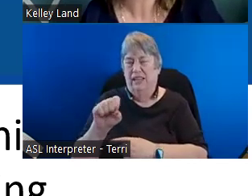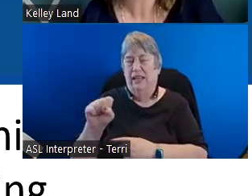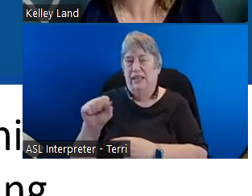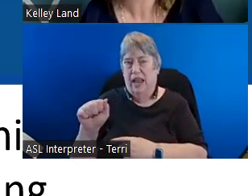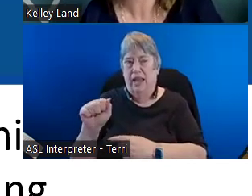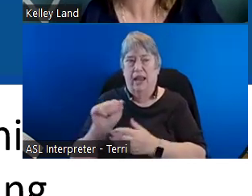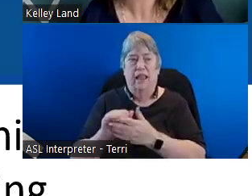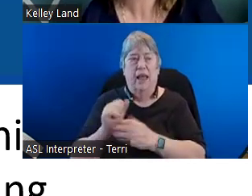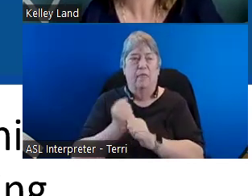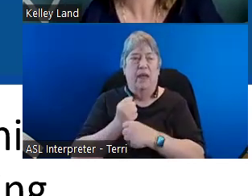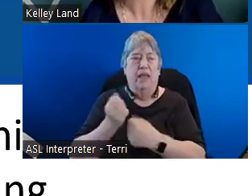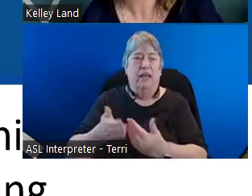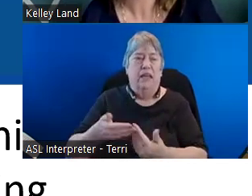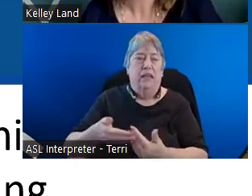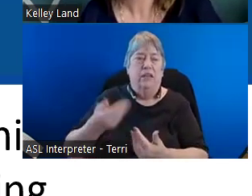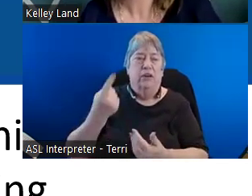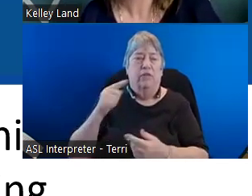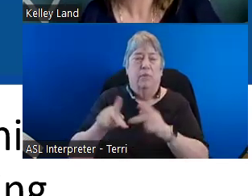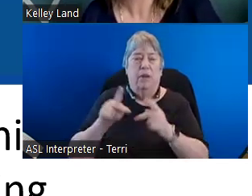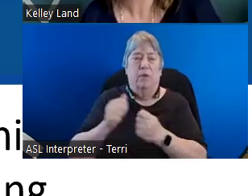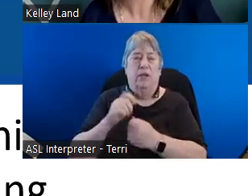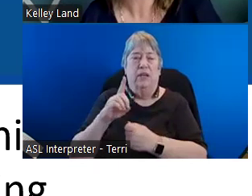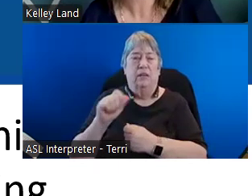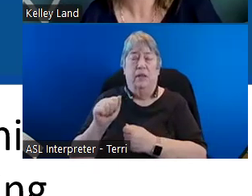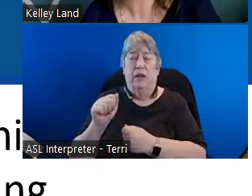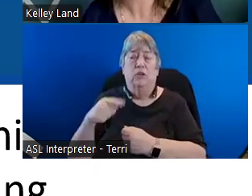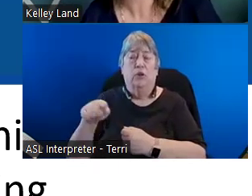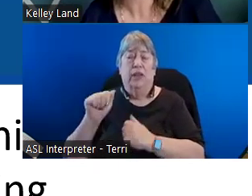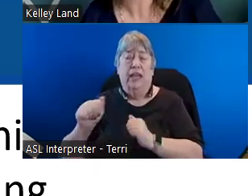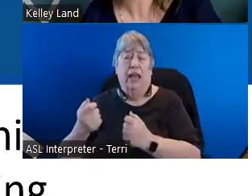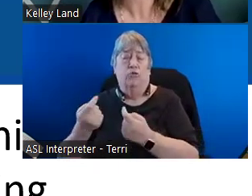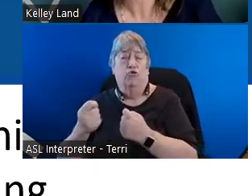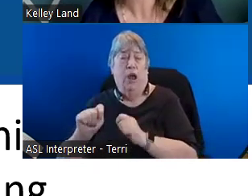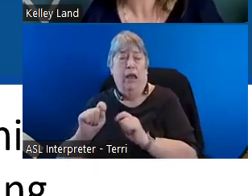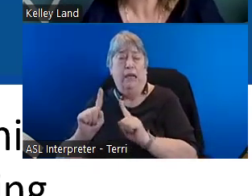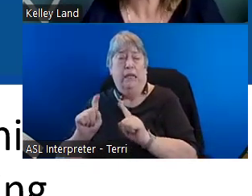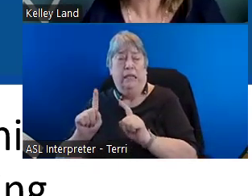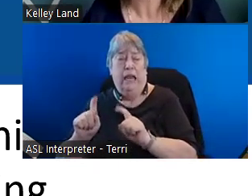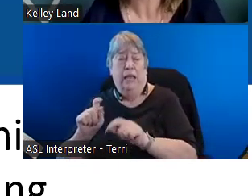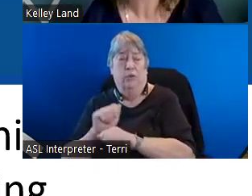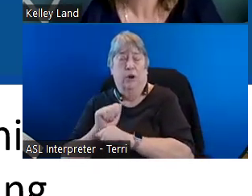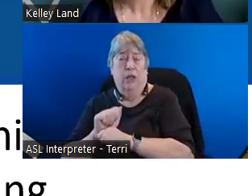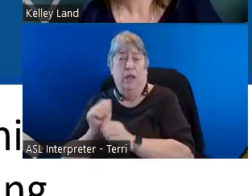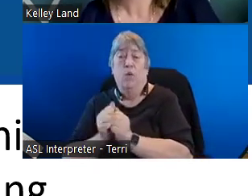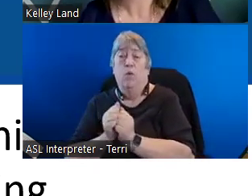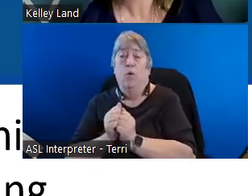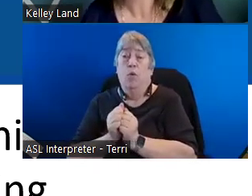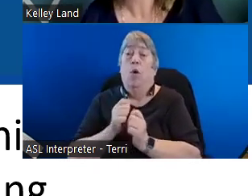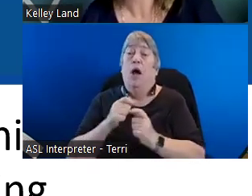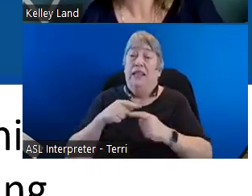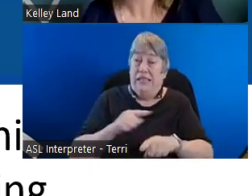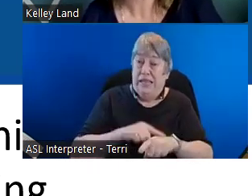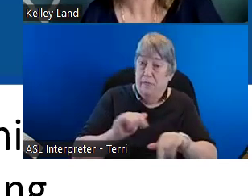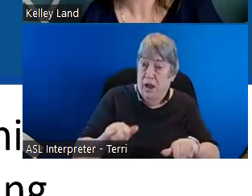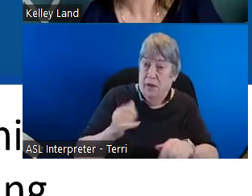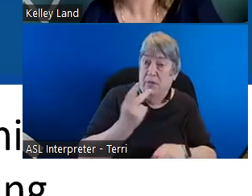with disabilities to try working without immediately losing their benefits. That's a big myth out there that as soon as you go to